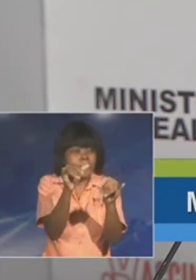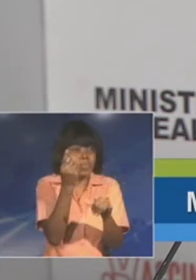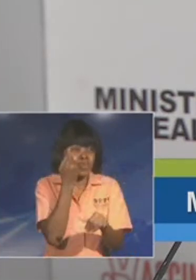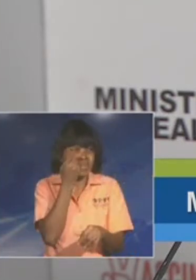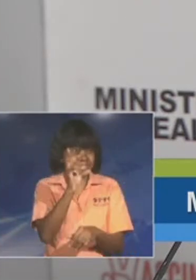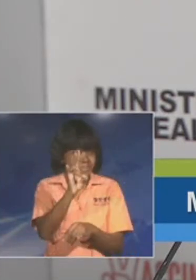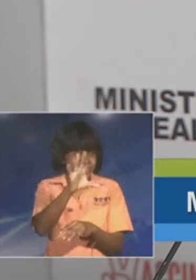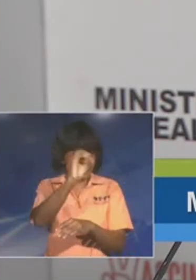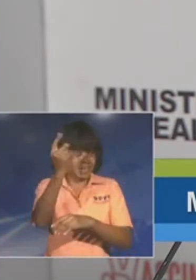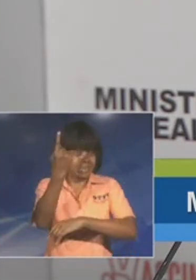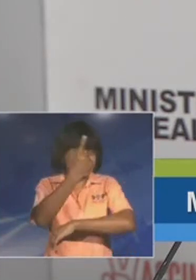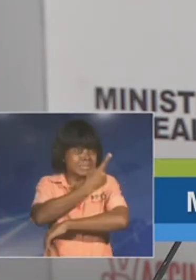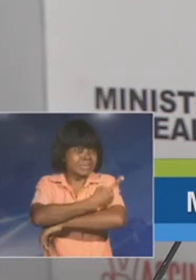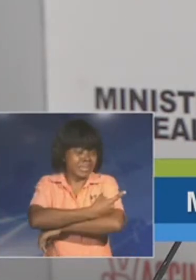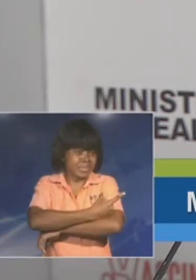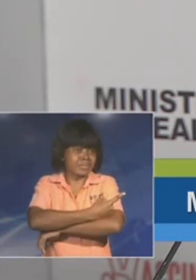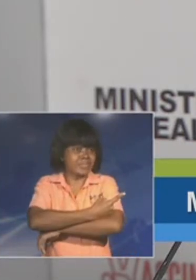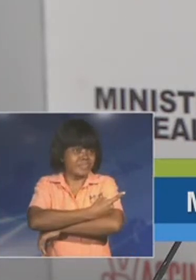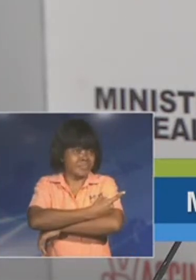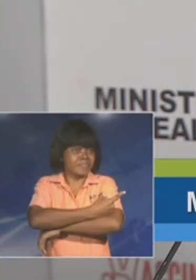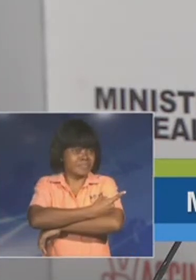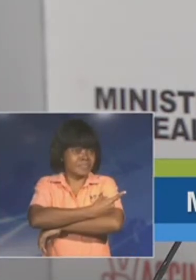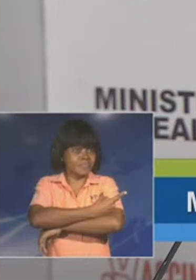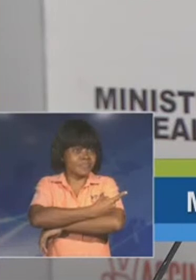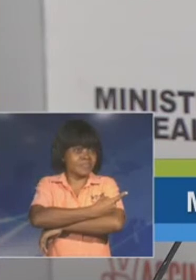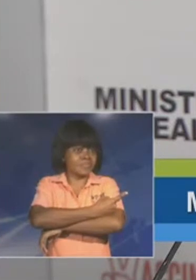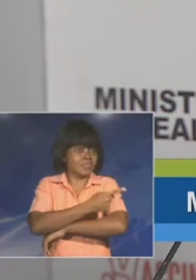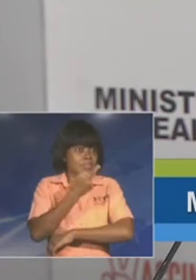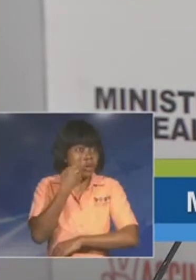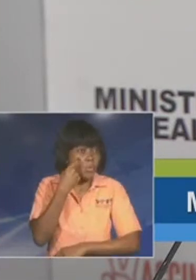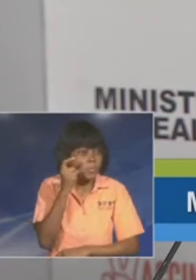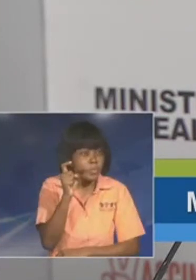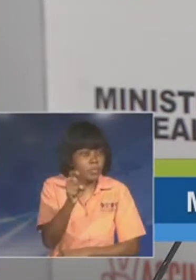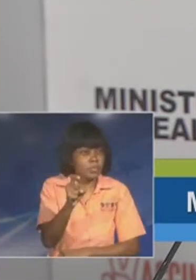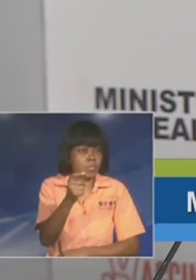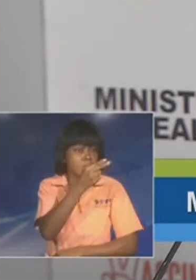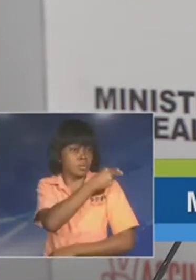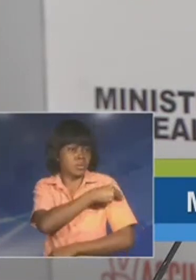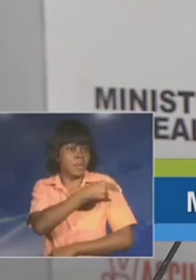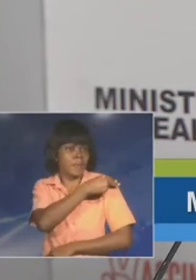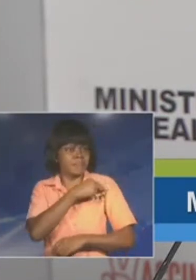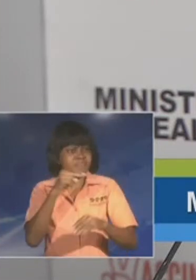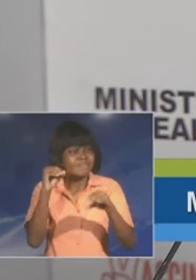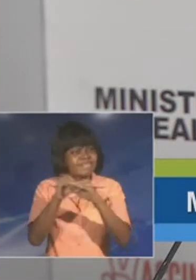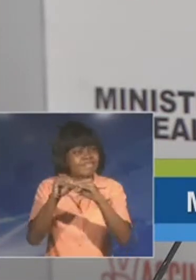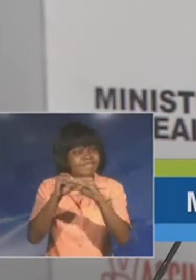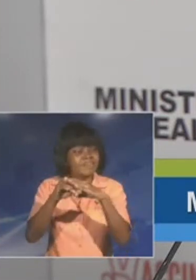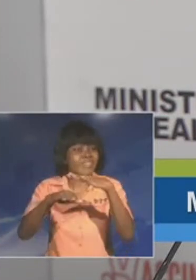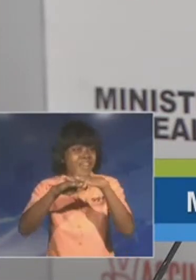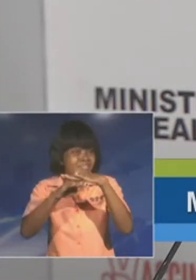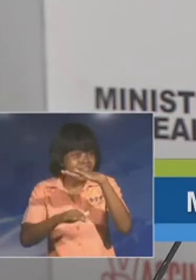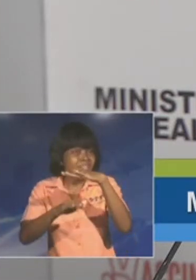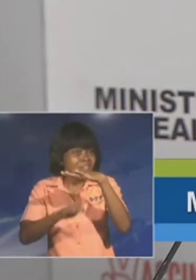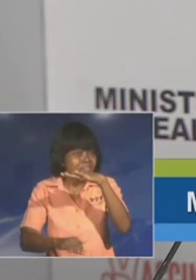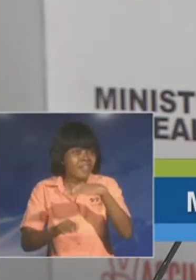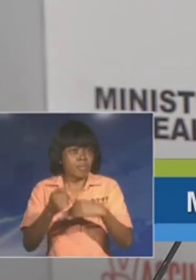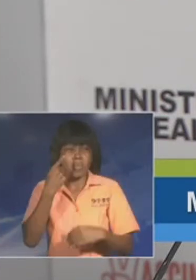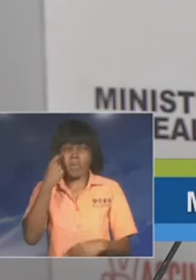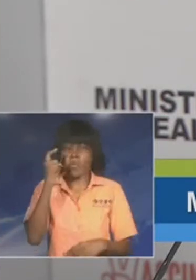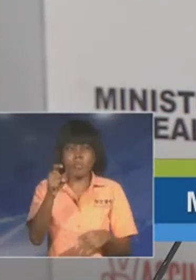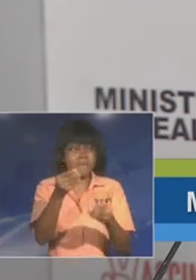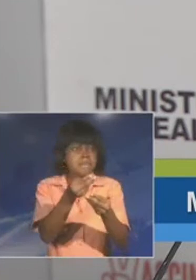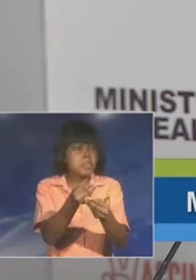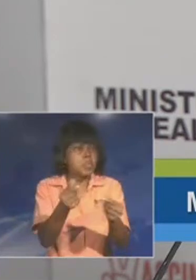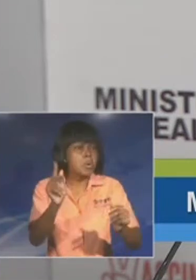under 40% occupancy. We have noticed low numbers of persons seeking care at the accident and emergency